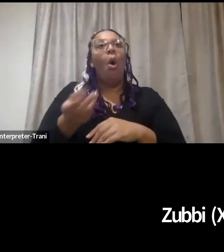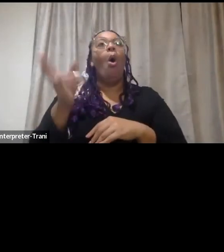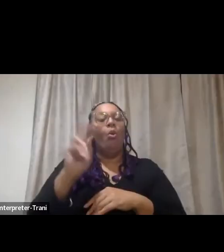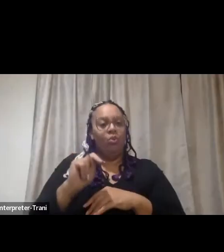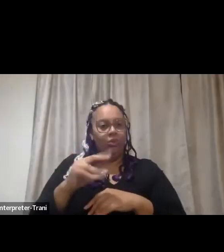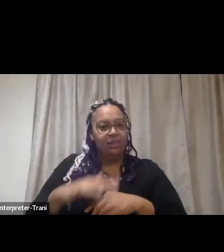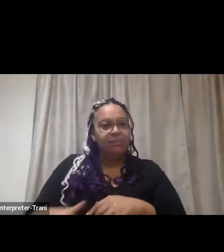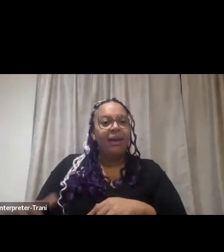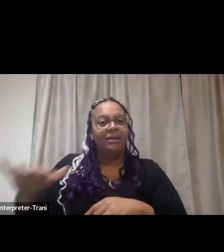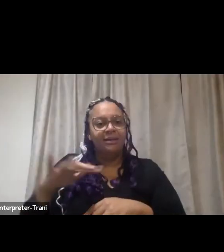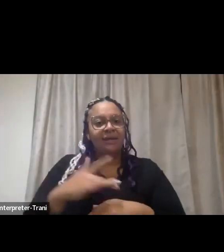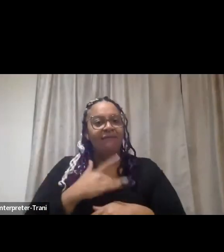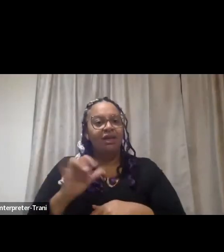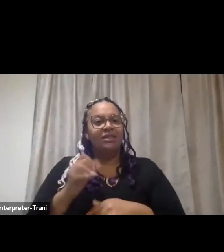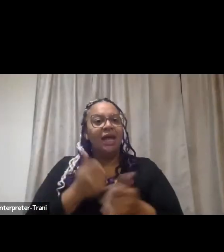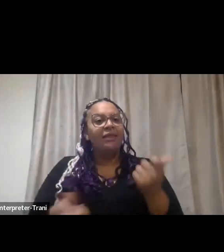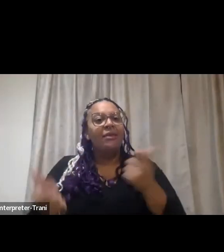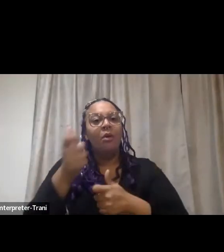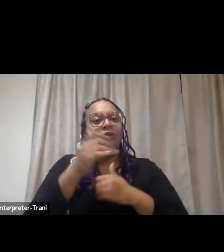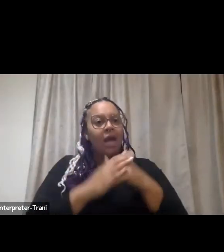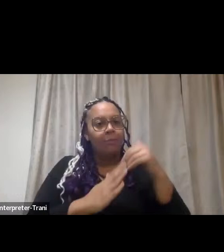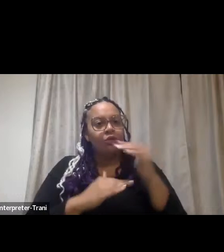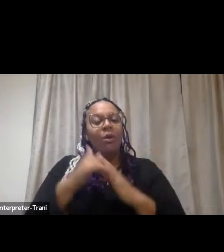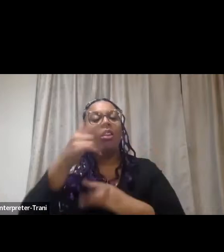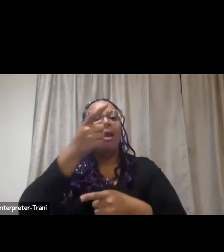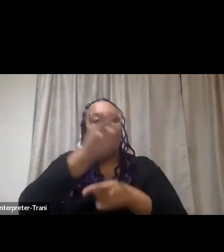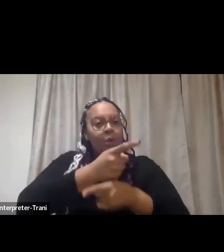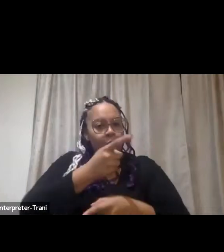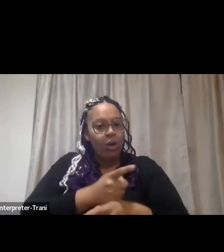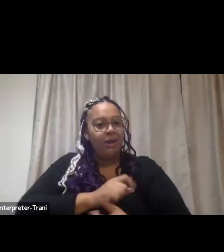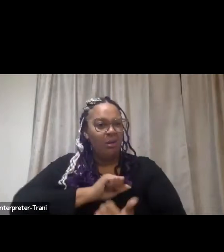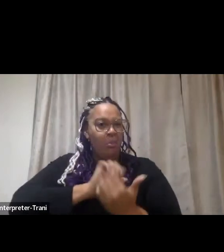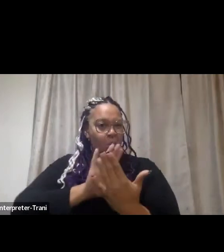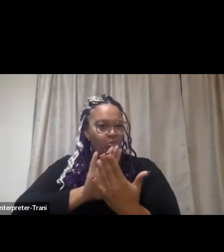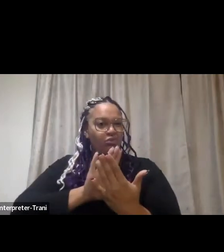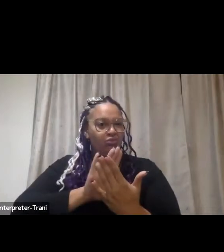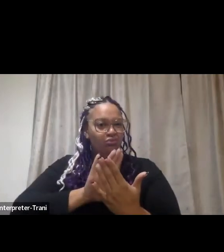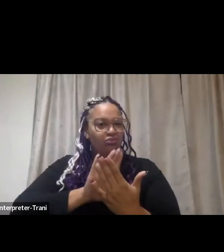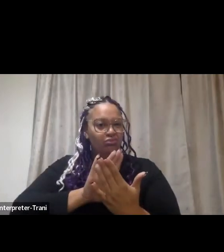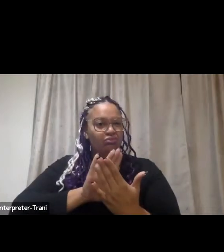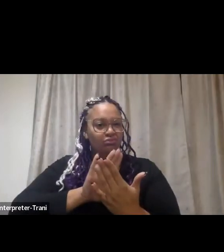most comfortable and appropriate approach.